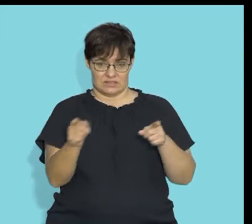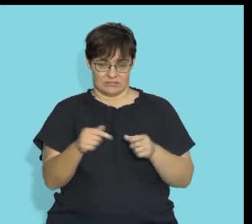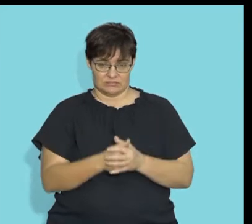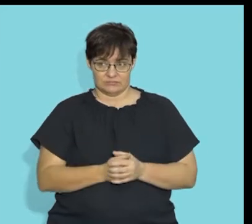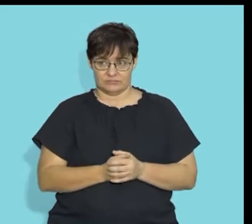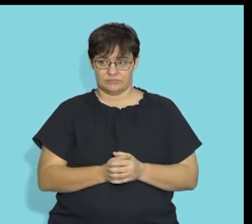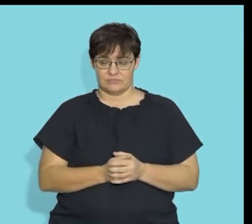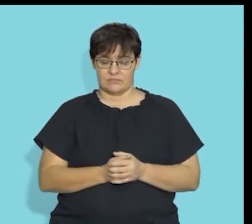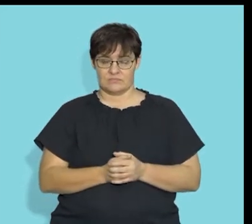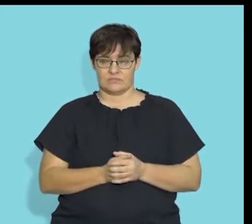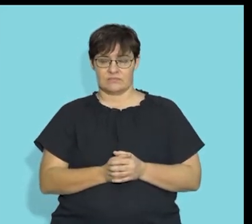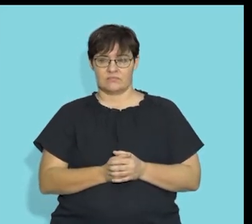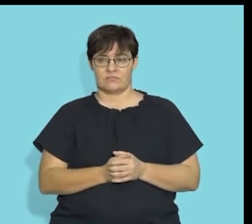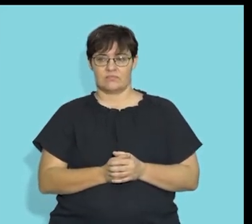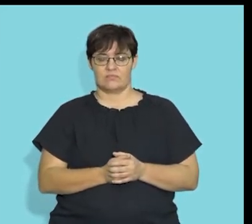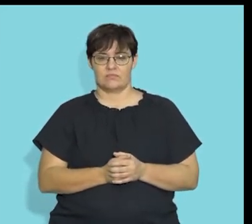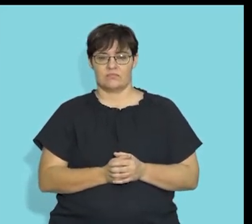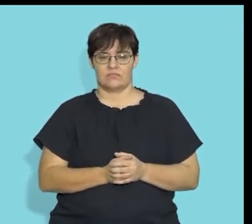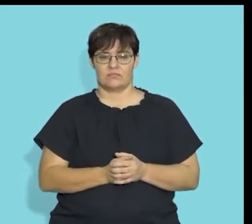my first differences are.